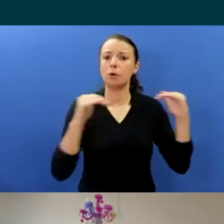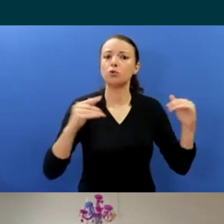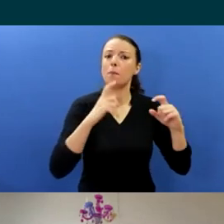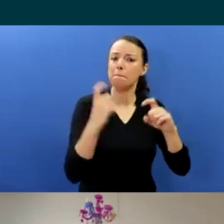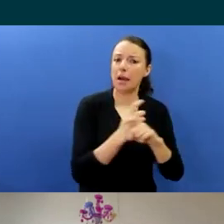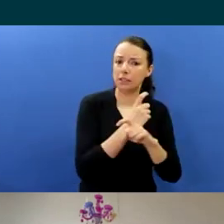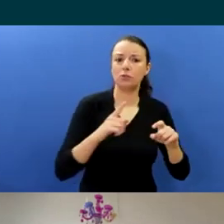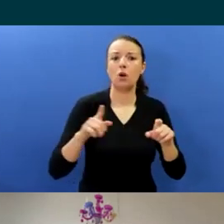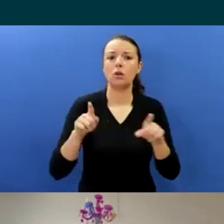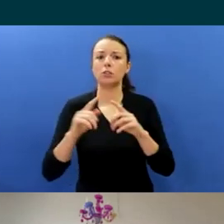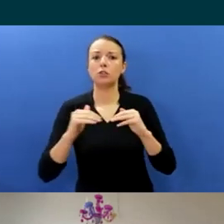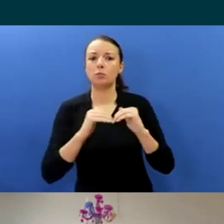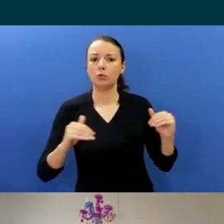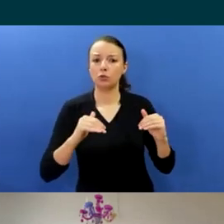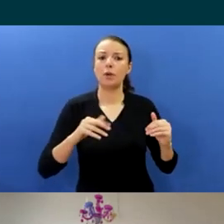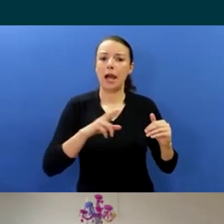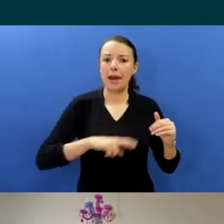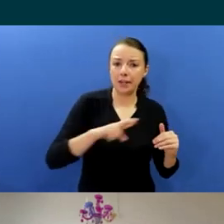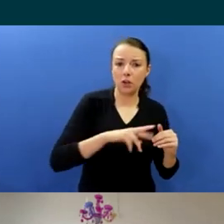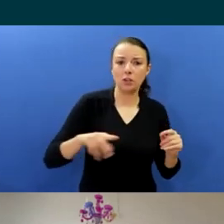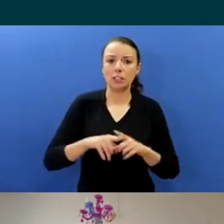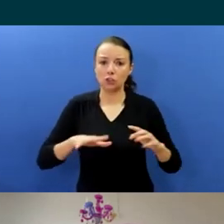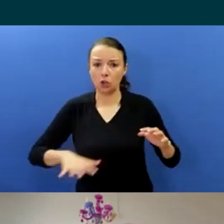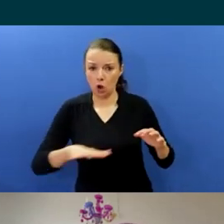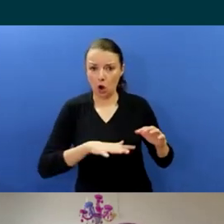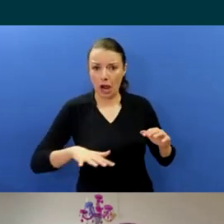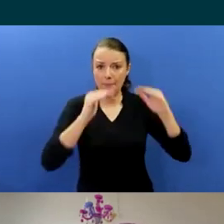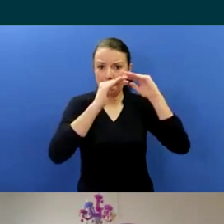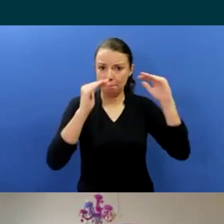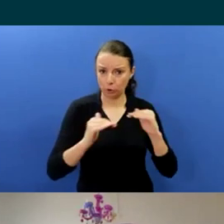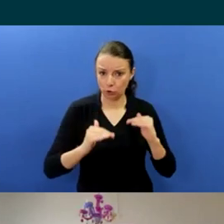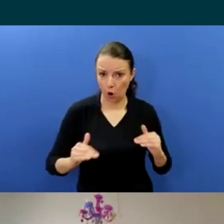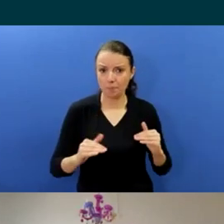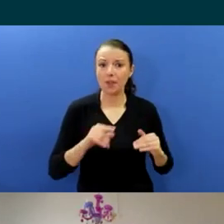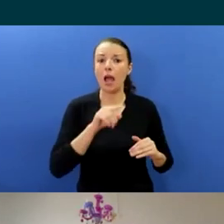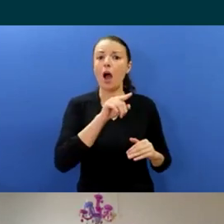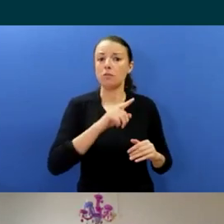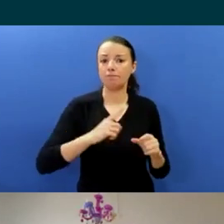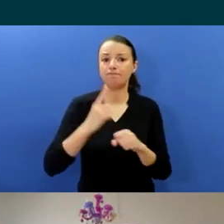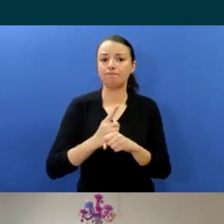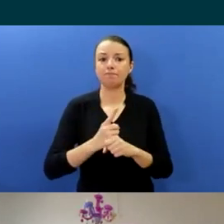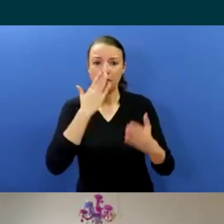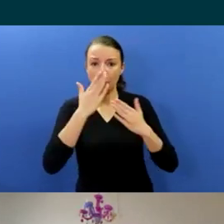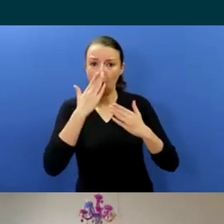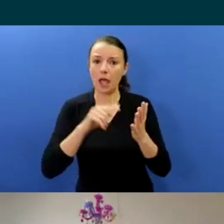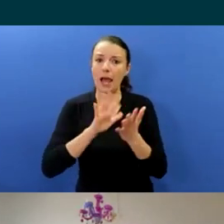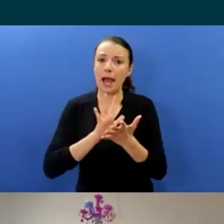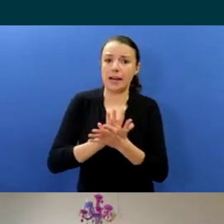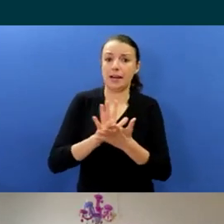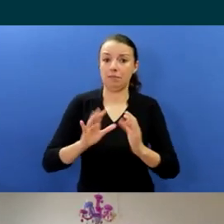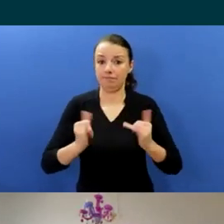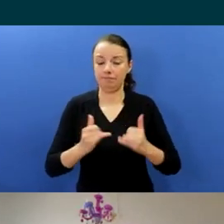of the citizen assembly. Then you would have organizers who would take care of all the technical